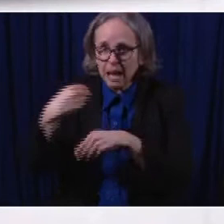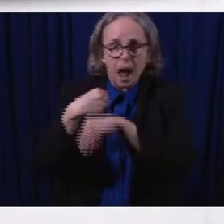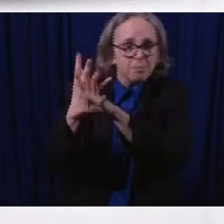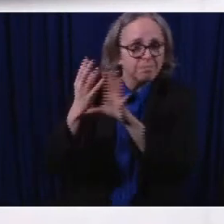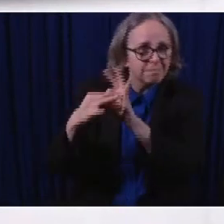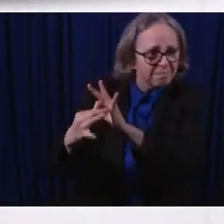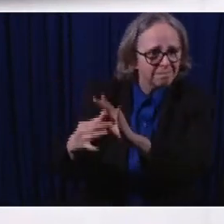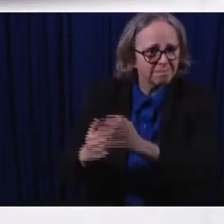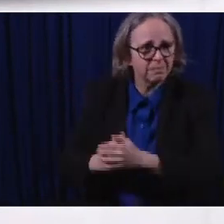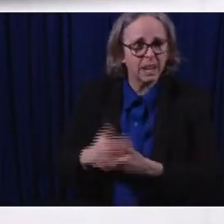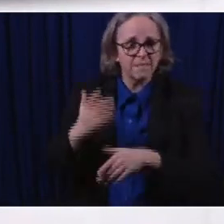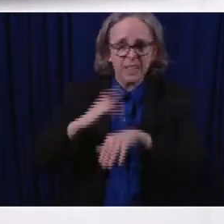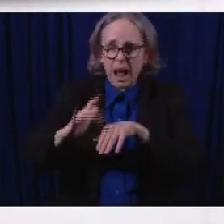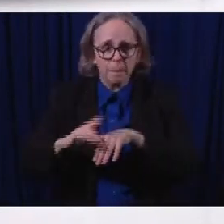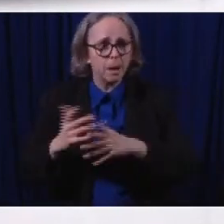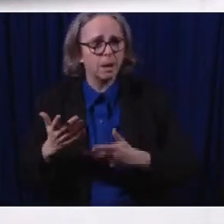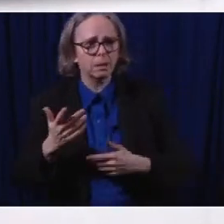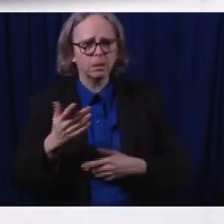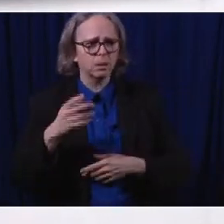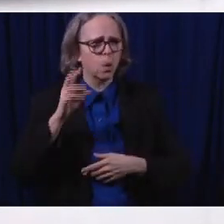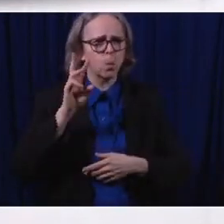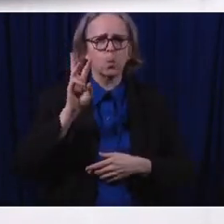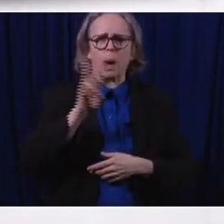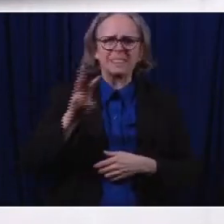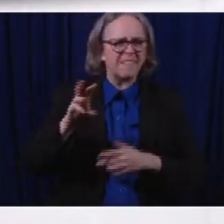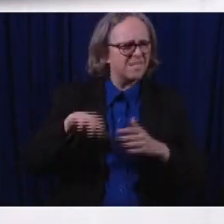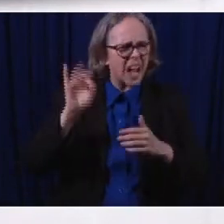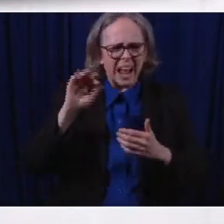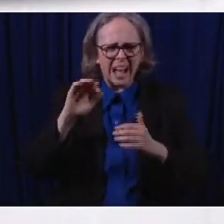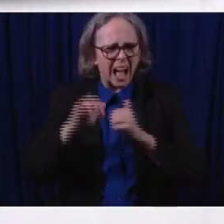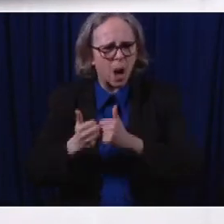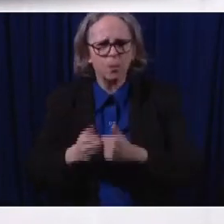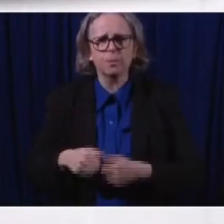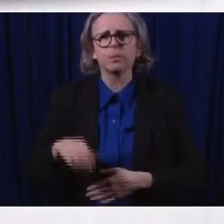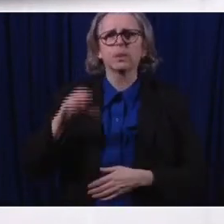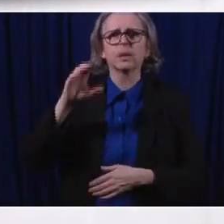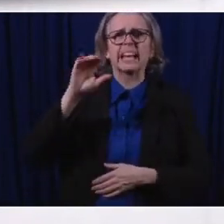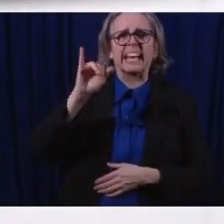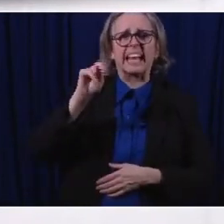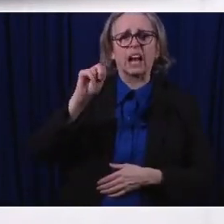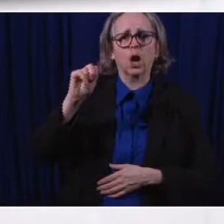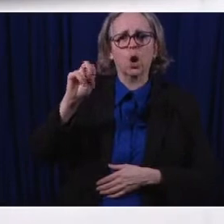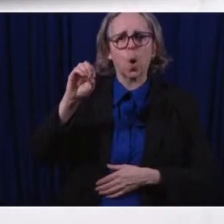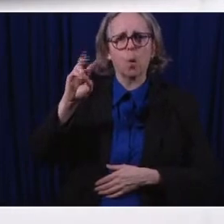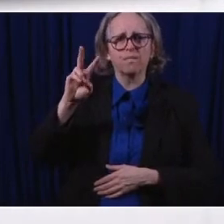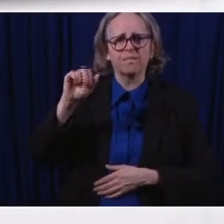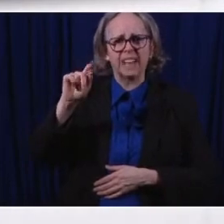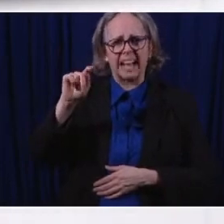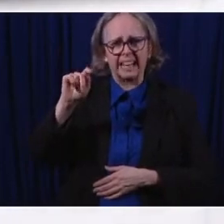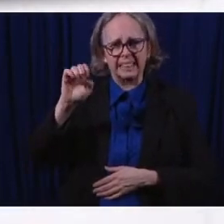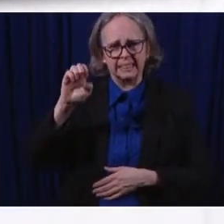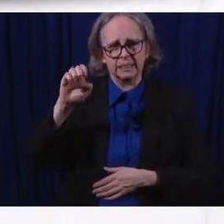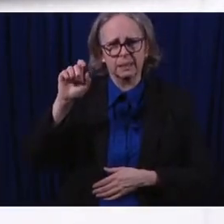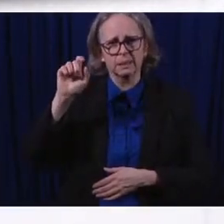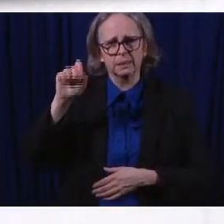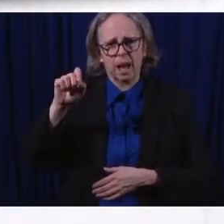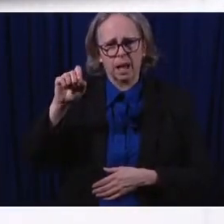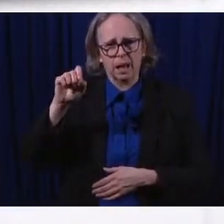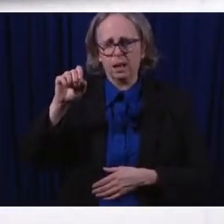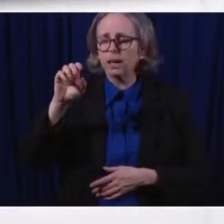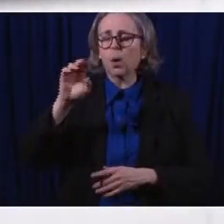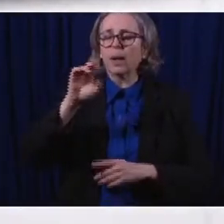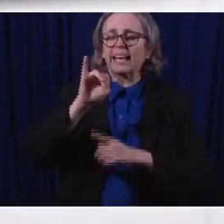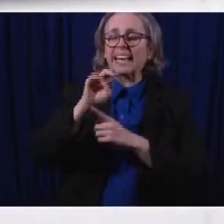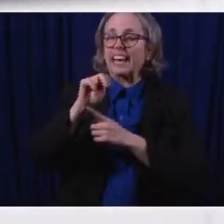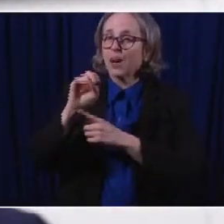at the Innovate Ohio website, innovateohio.gov. So anybody can go on there, get the blueprint, and work